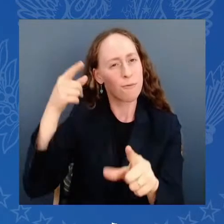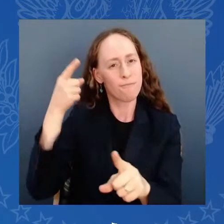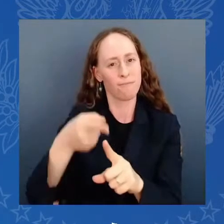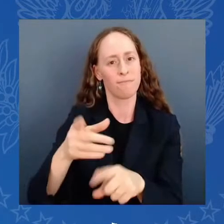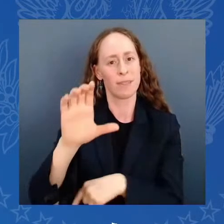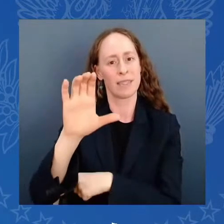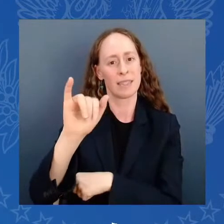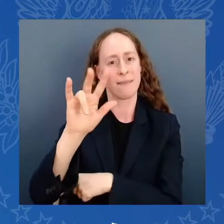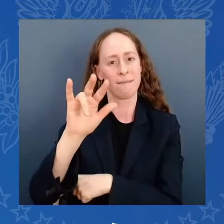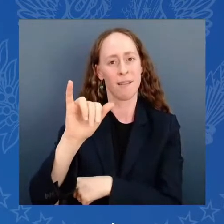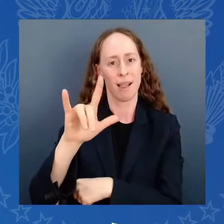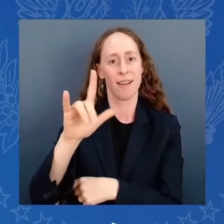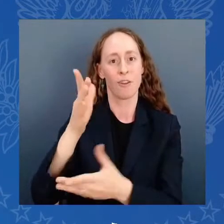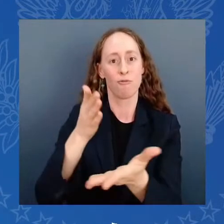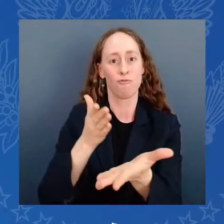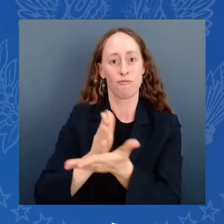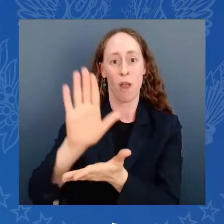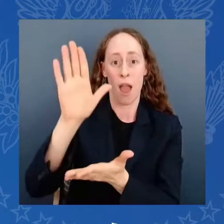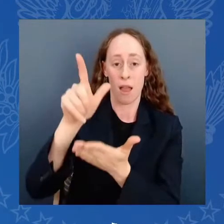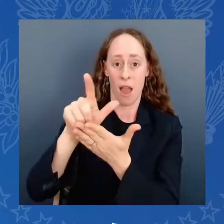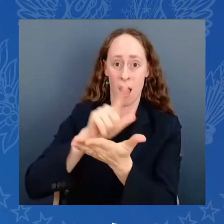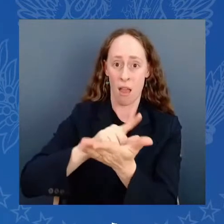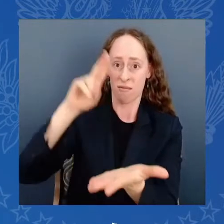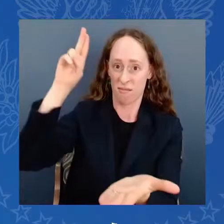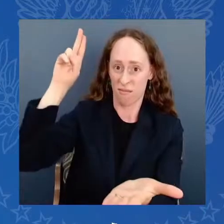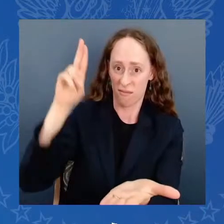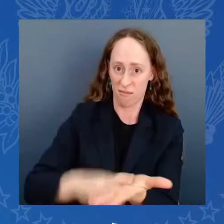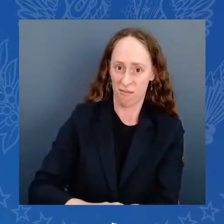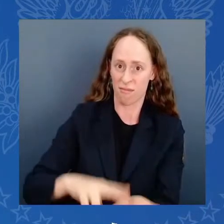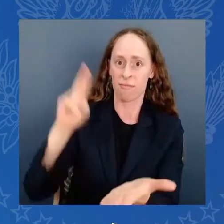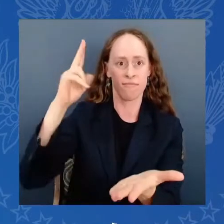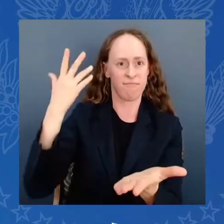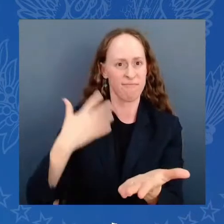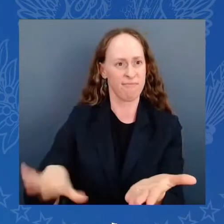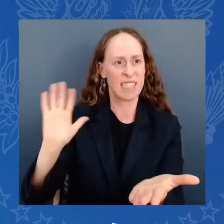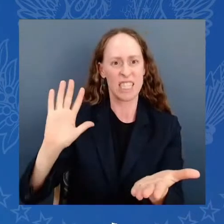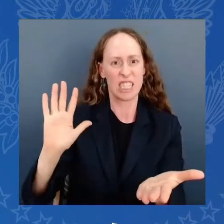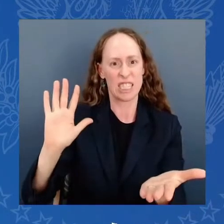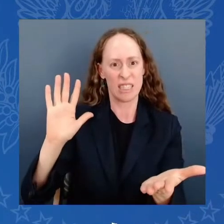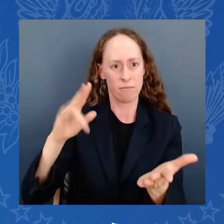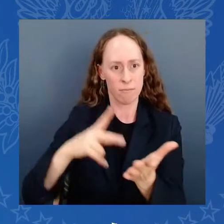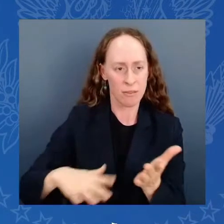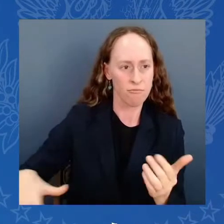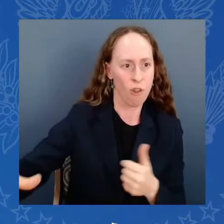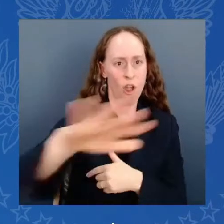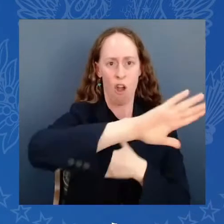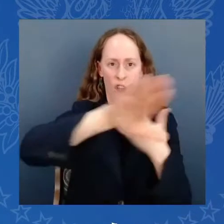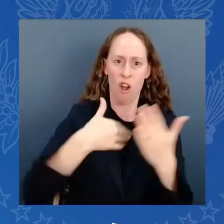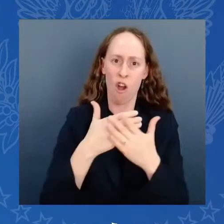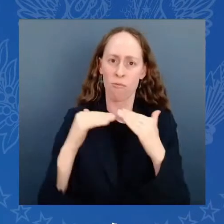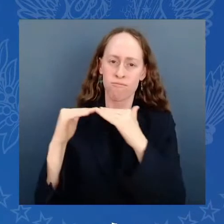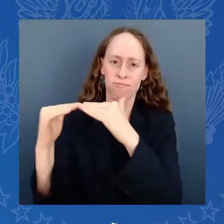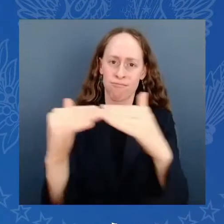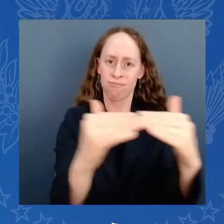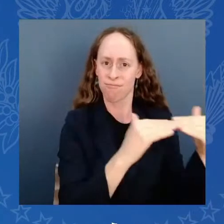promise of all men are created equal, Lyndon Johnson stood on this stage as a former